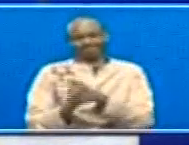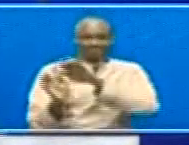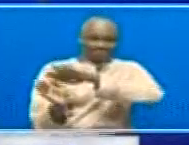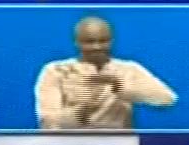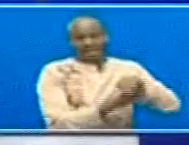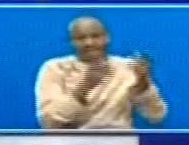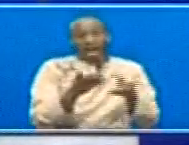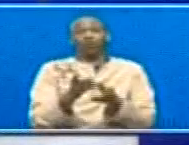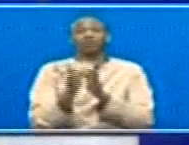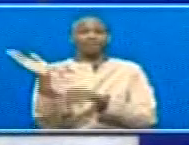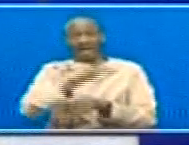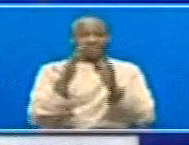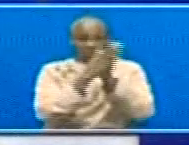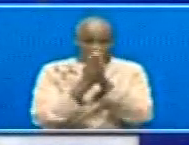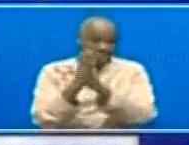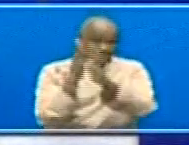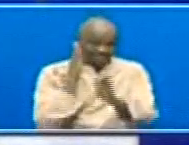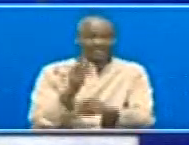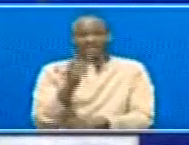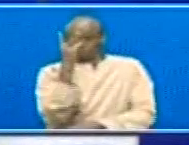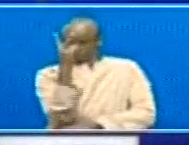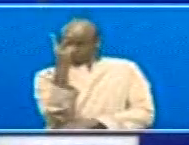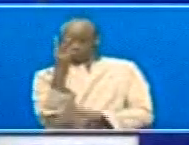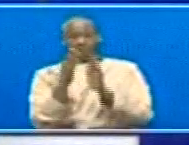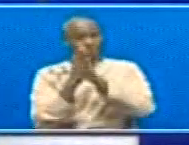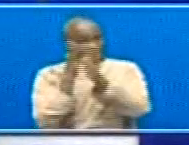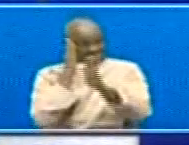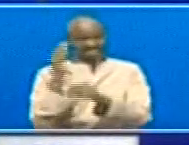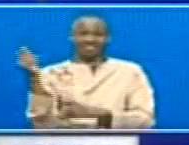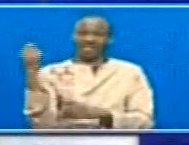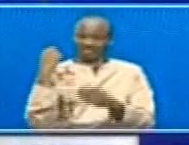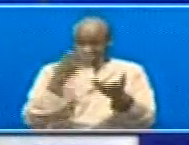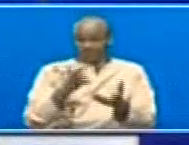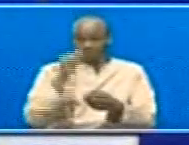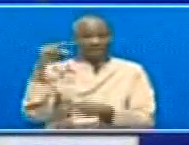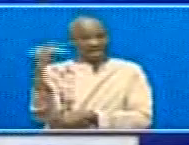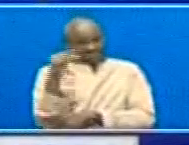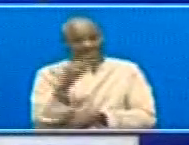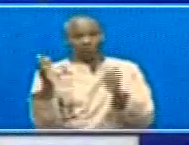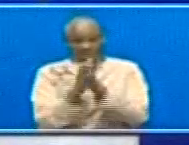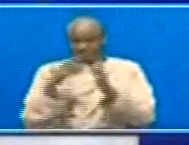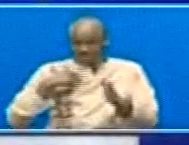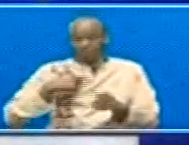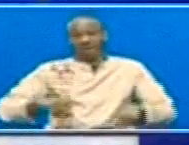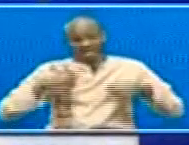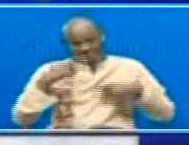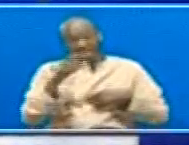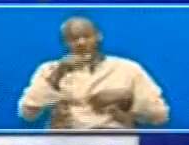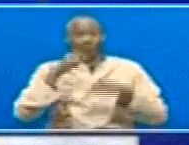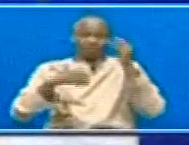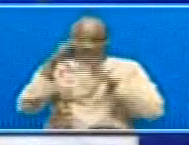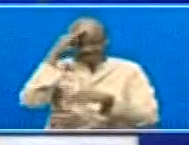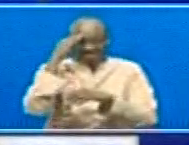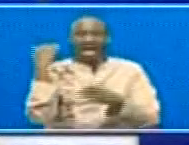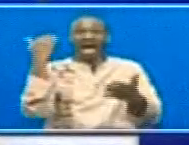those buses that left Garissa earlier on today, and two of those eight buses that left Garissa with survivors of the university attack